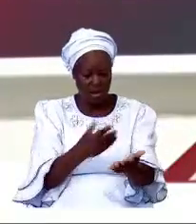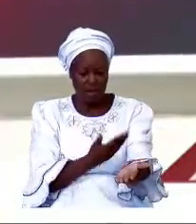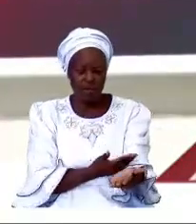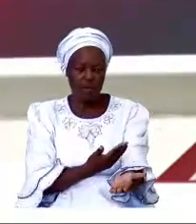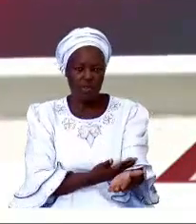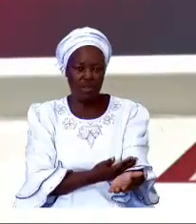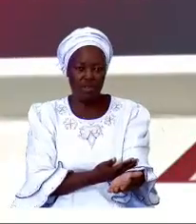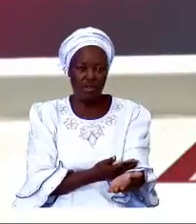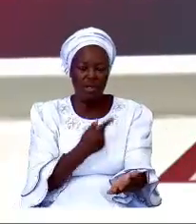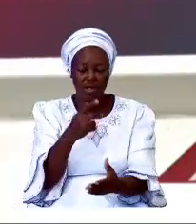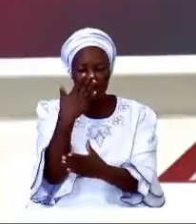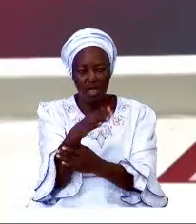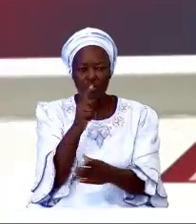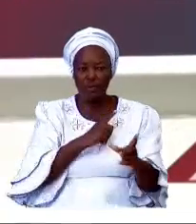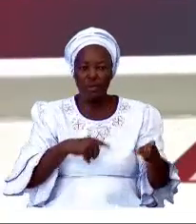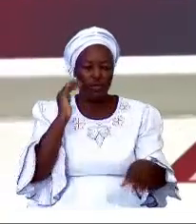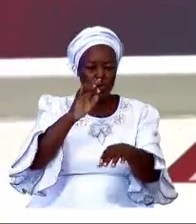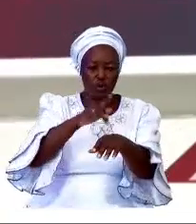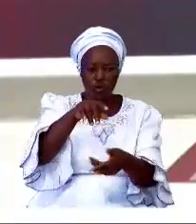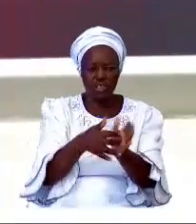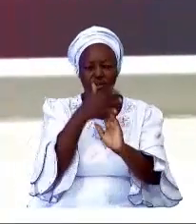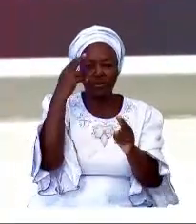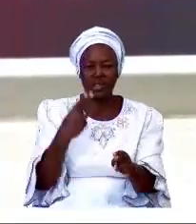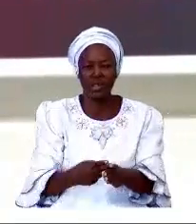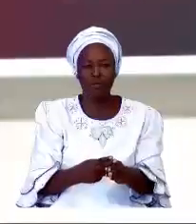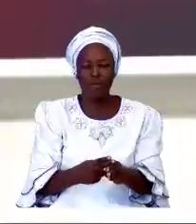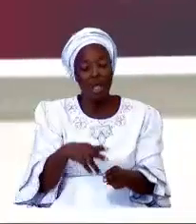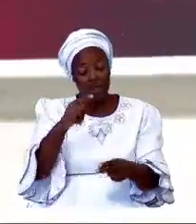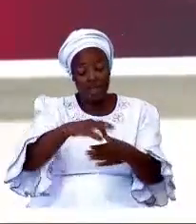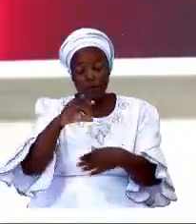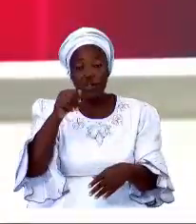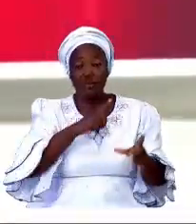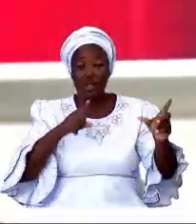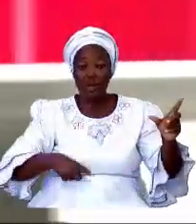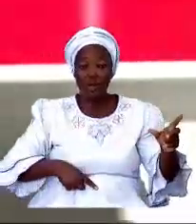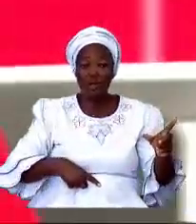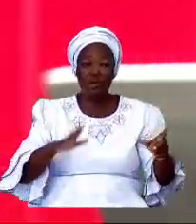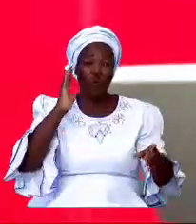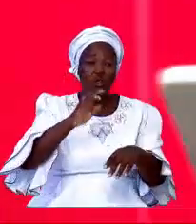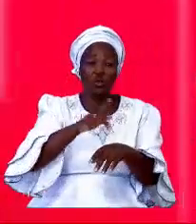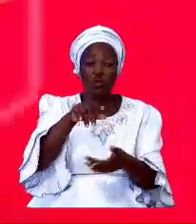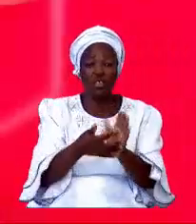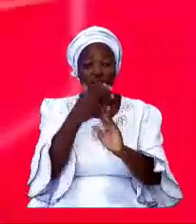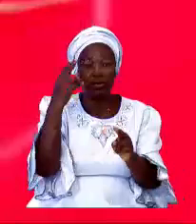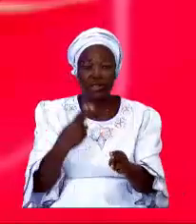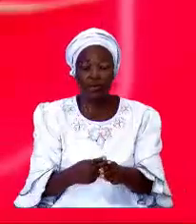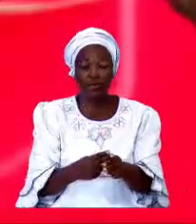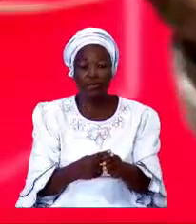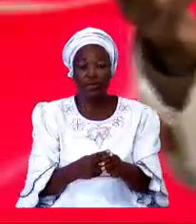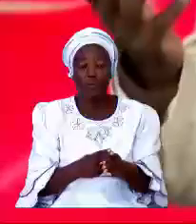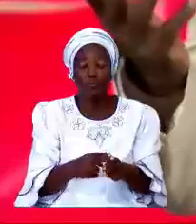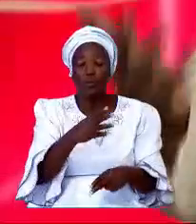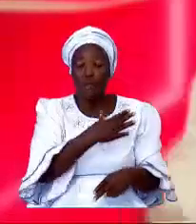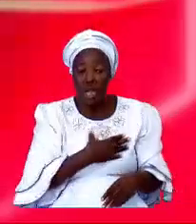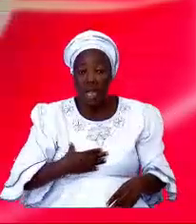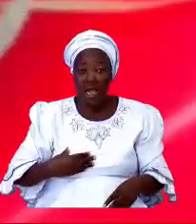name. This morning, the hand of the Lord will touch you. The Spirit of